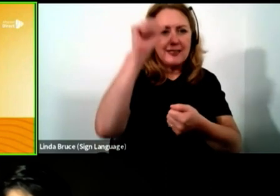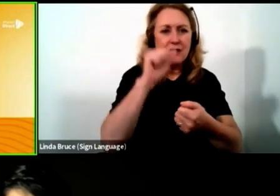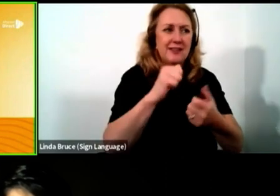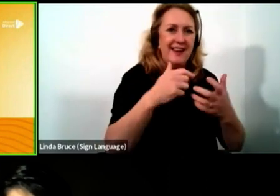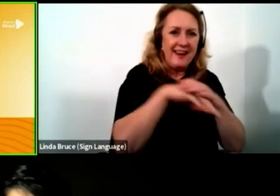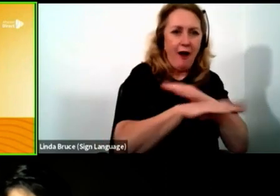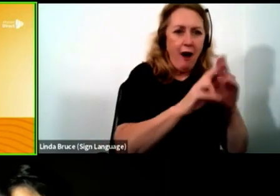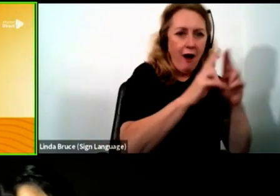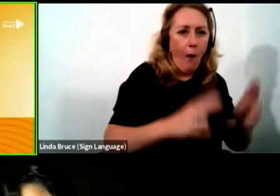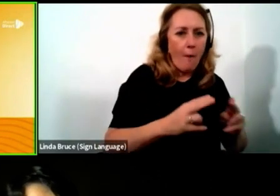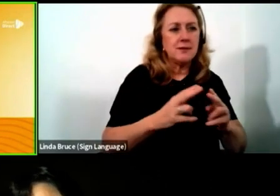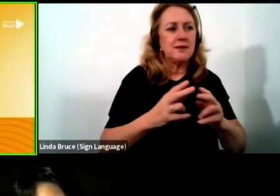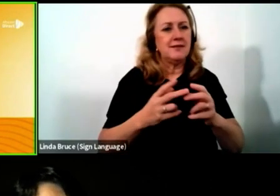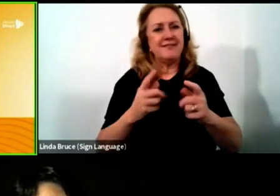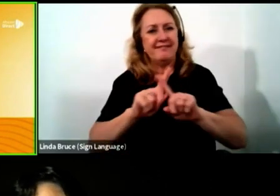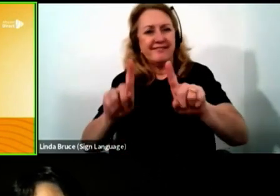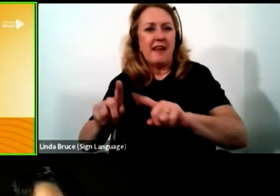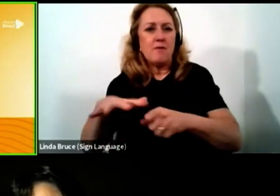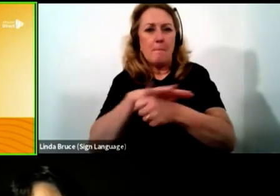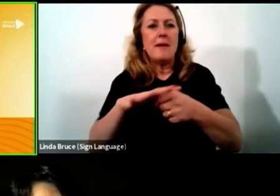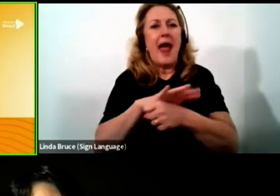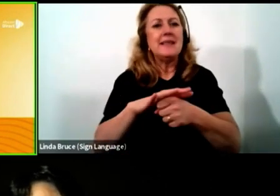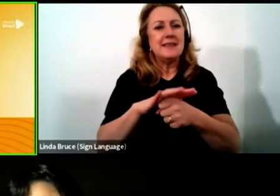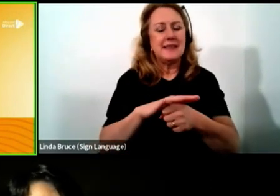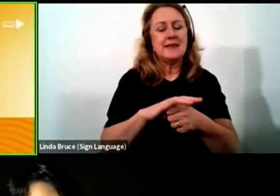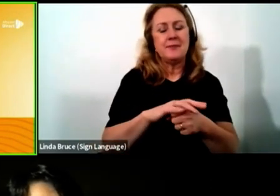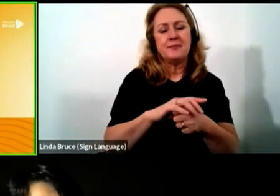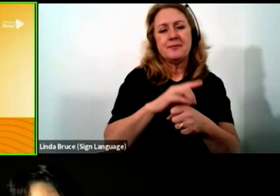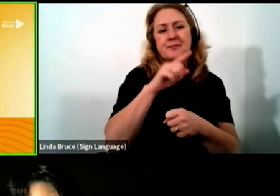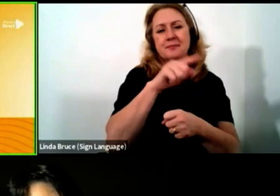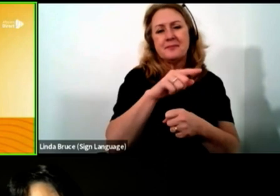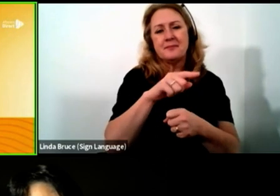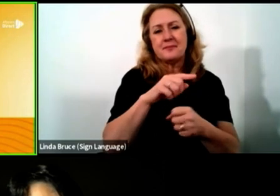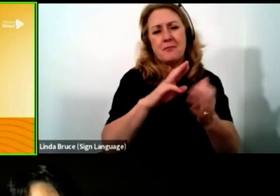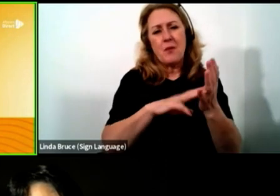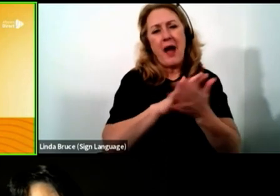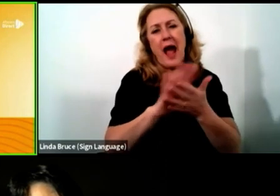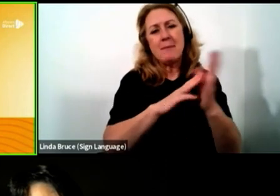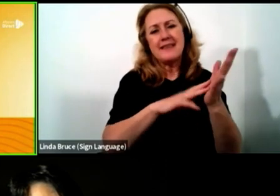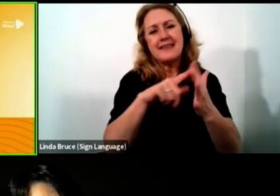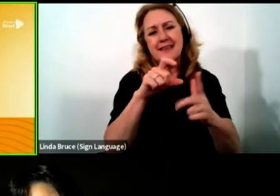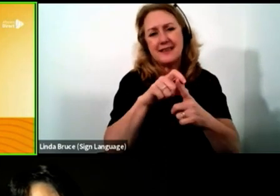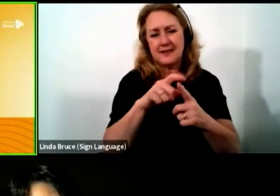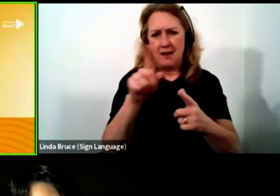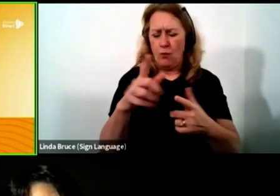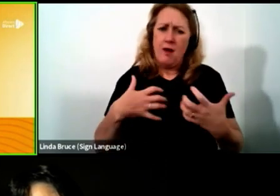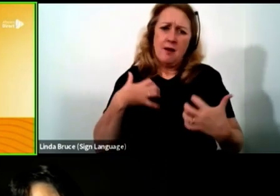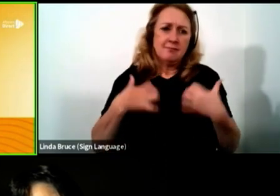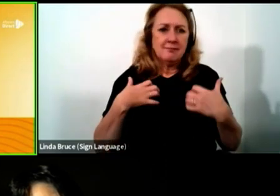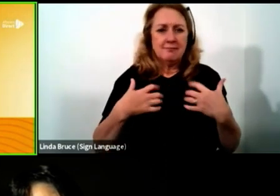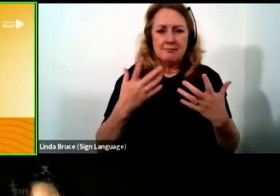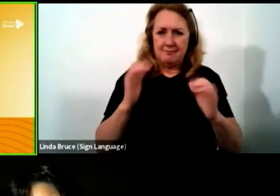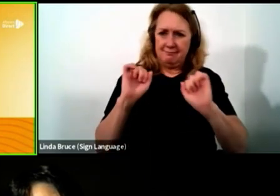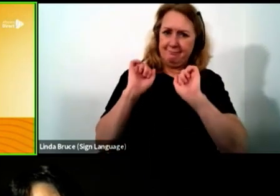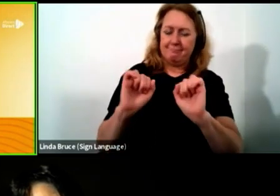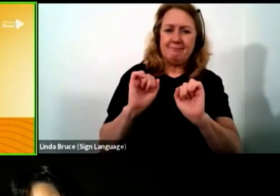spaces, everywhere. Let me take some more questions here that I am seeing. This is a question from Mohammed. He says, Professor Ameenah, we are inspired and totally convinced